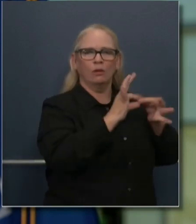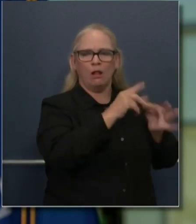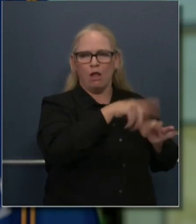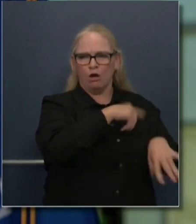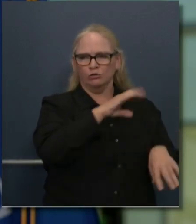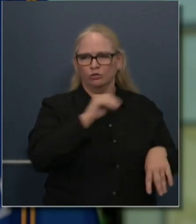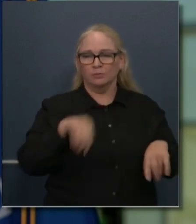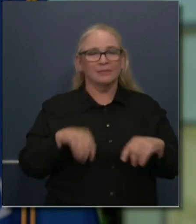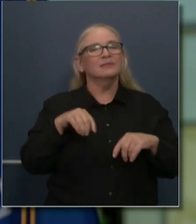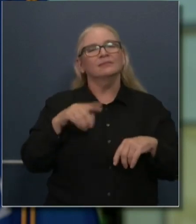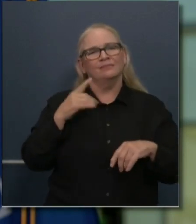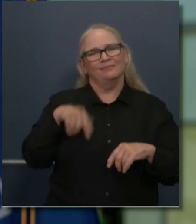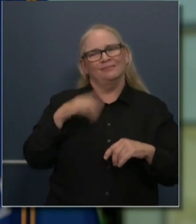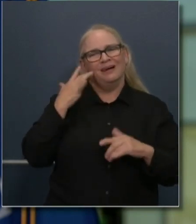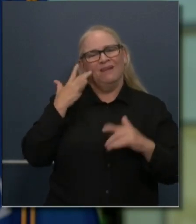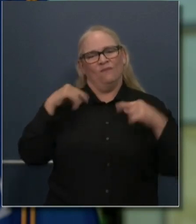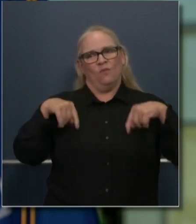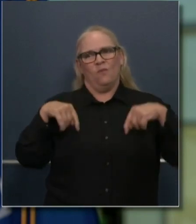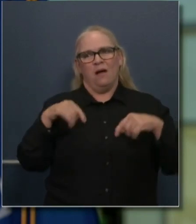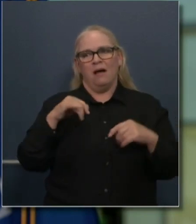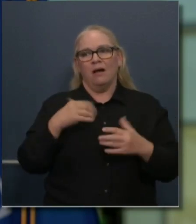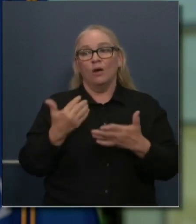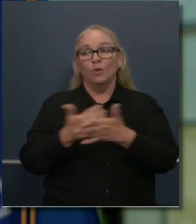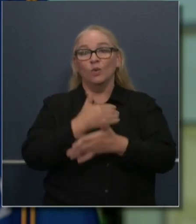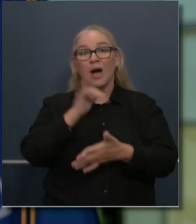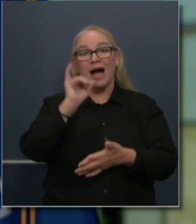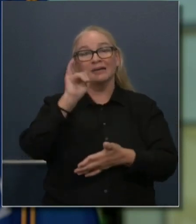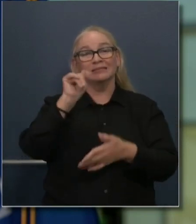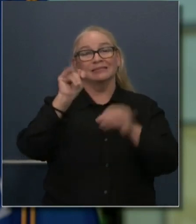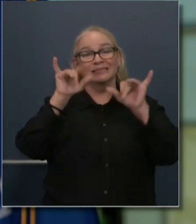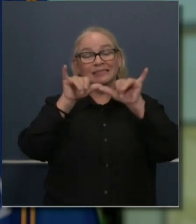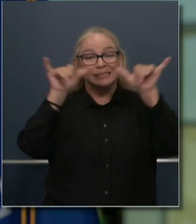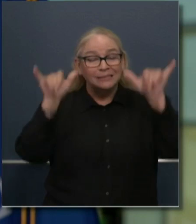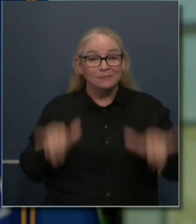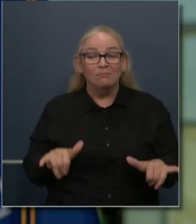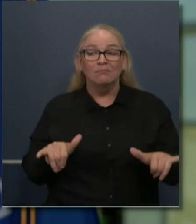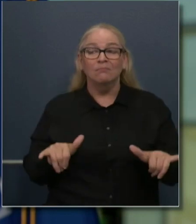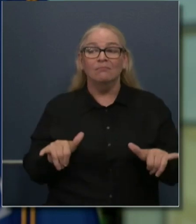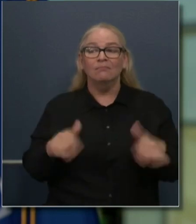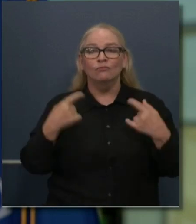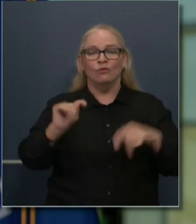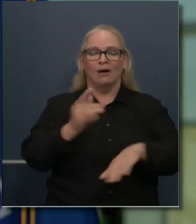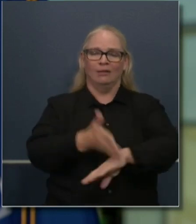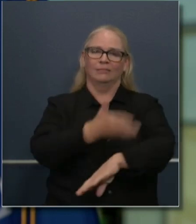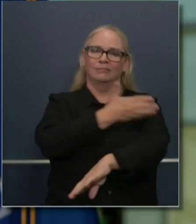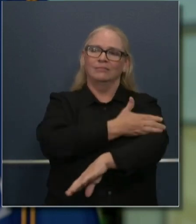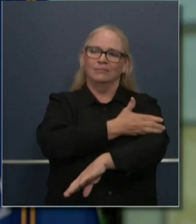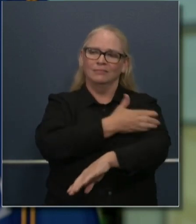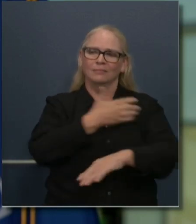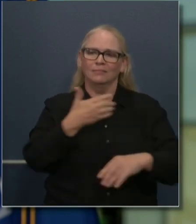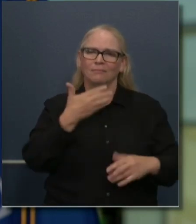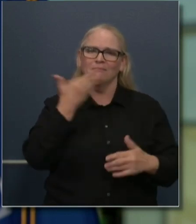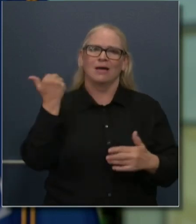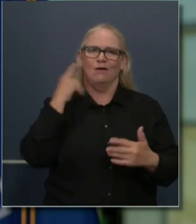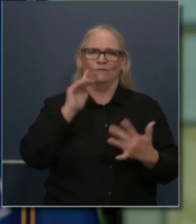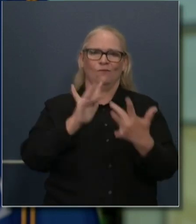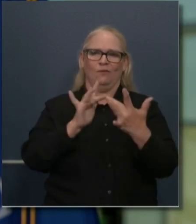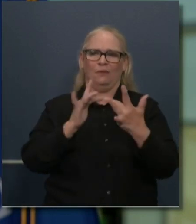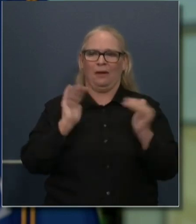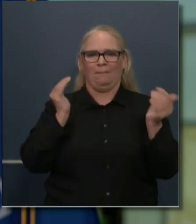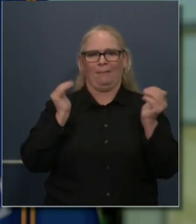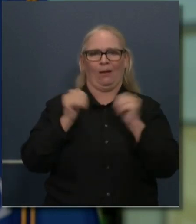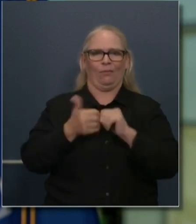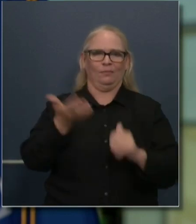IT infrastructure that's on the leading and cutting edge of 1979. And that's not an